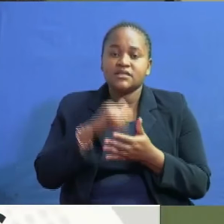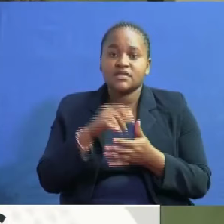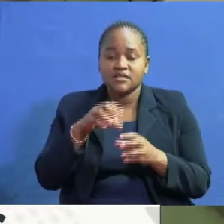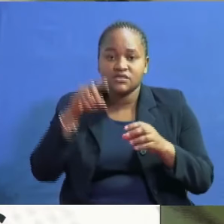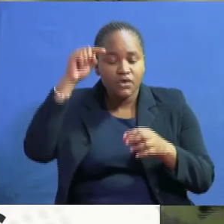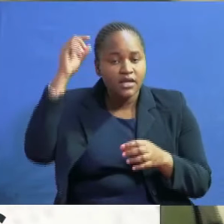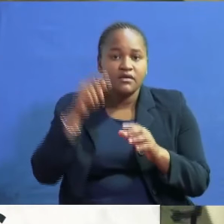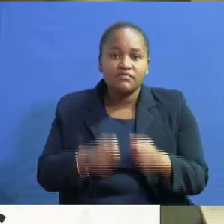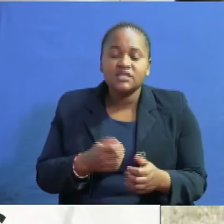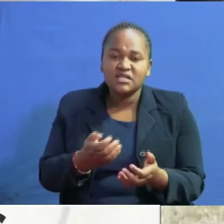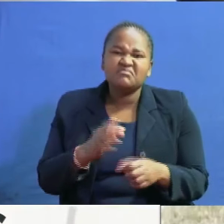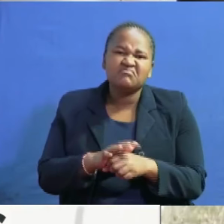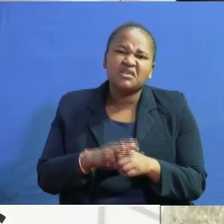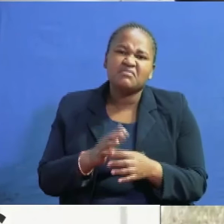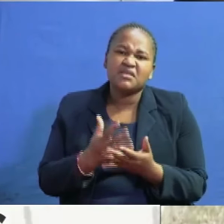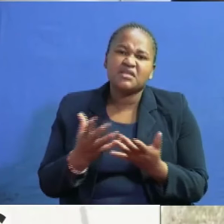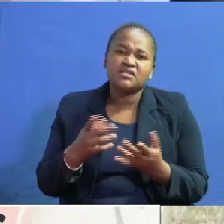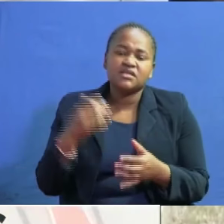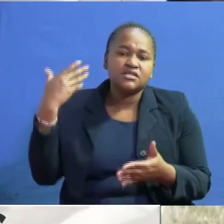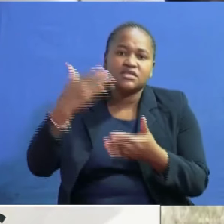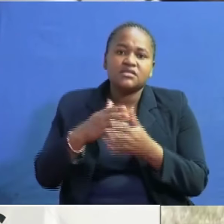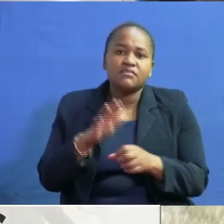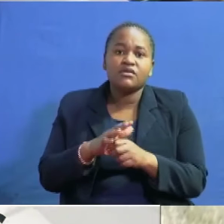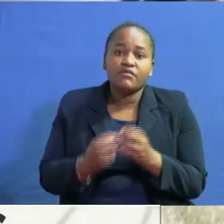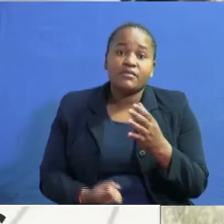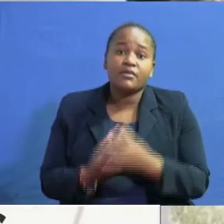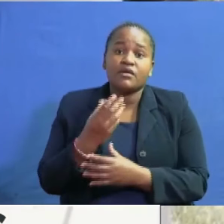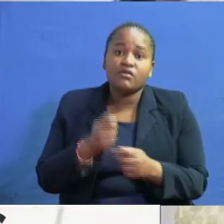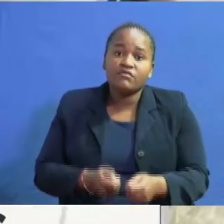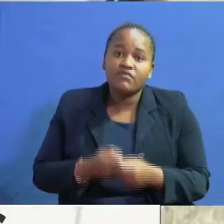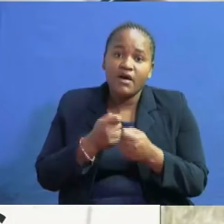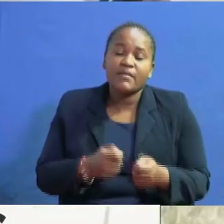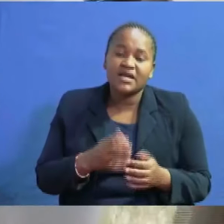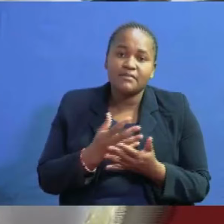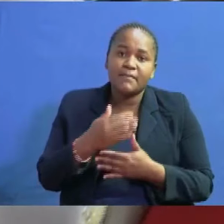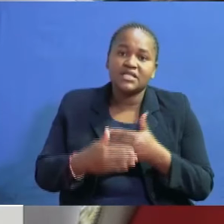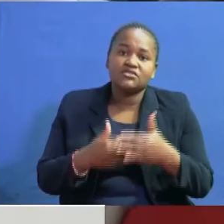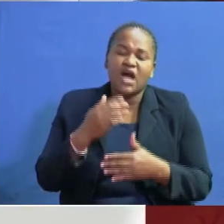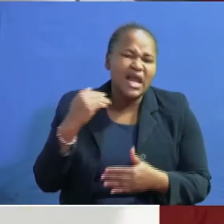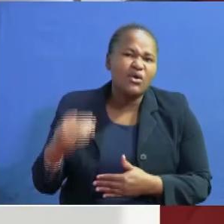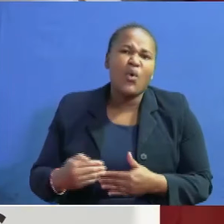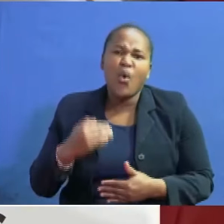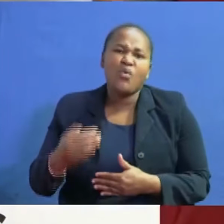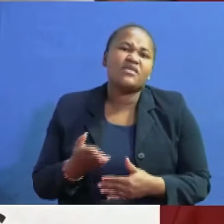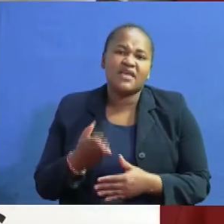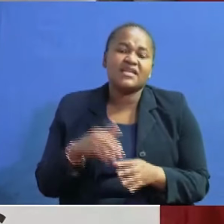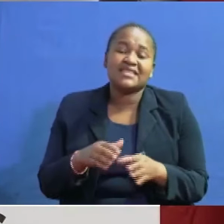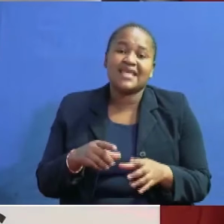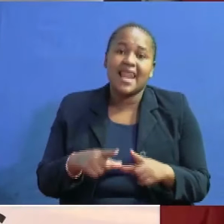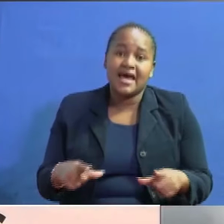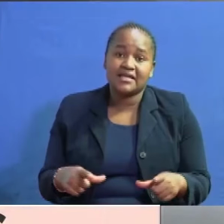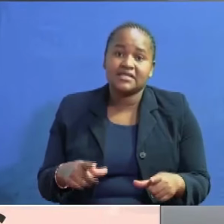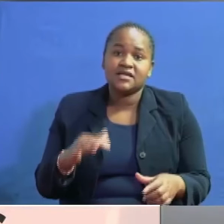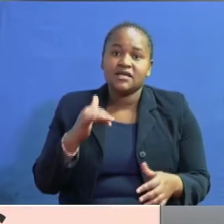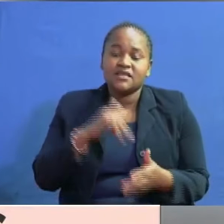farming doesn't need a lot of input since most of the products of farming and materials are always available within the farm,